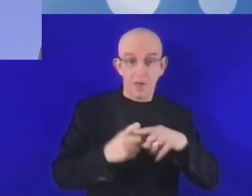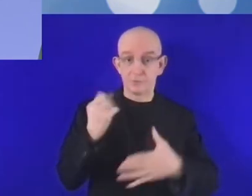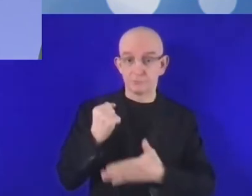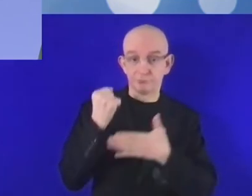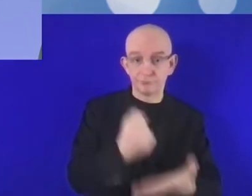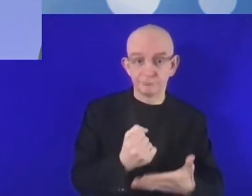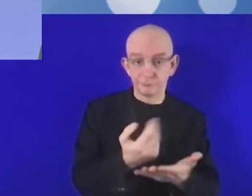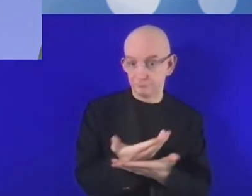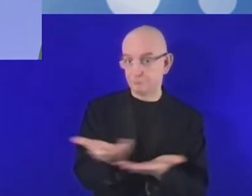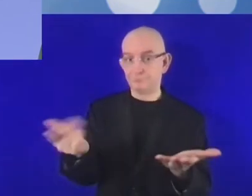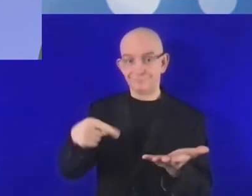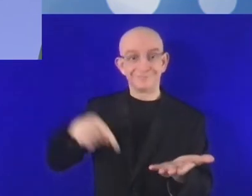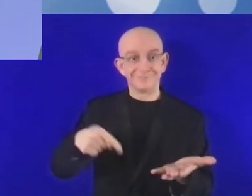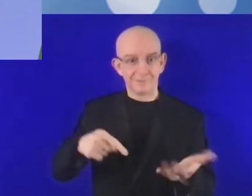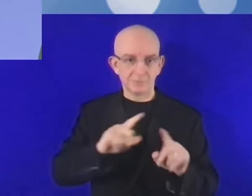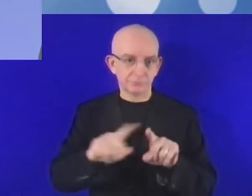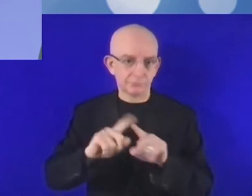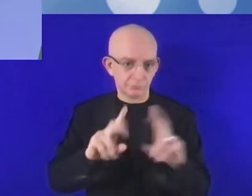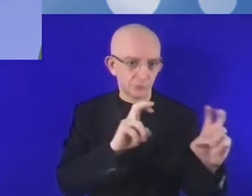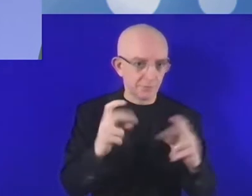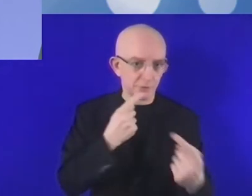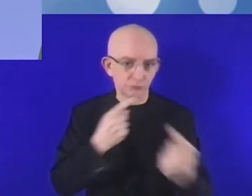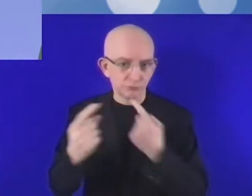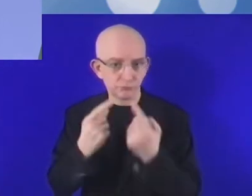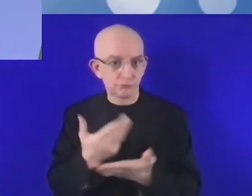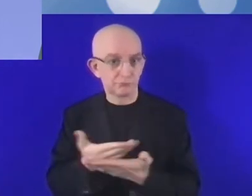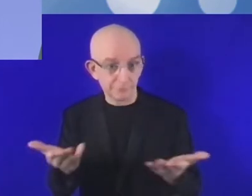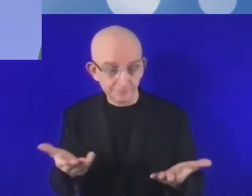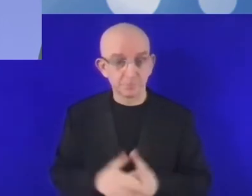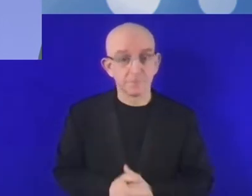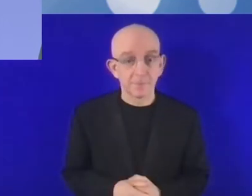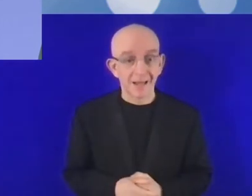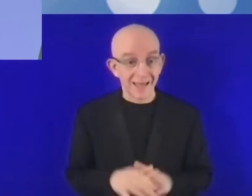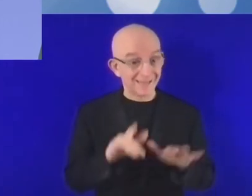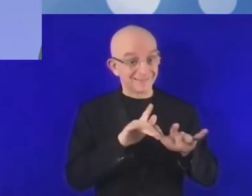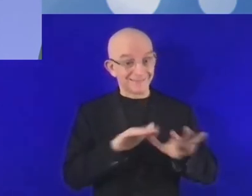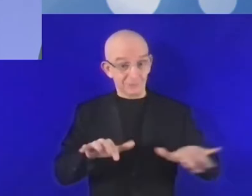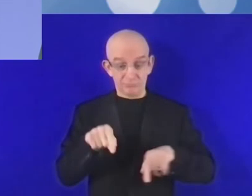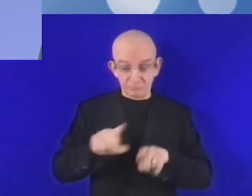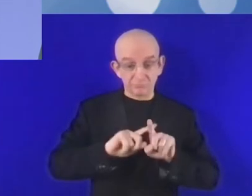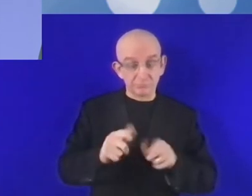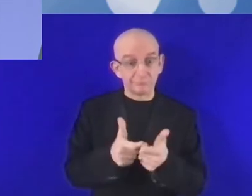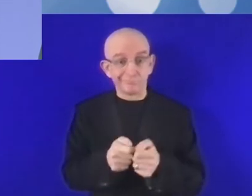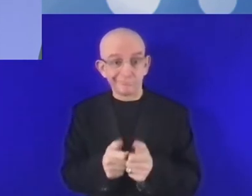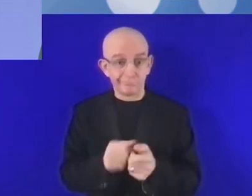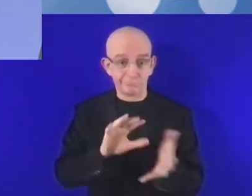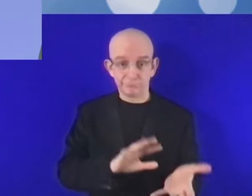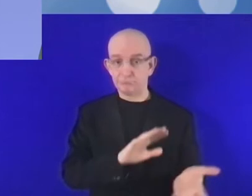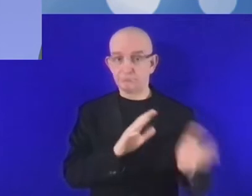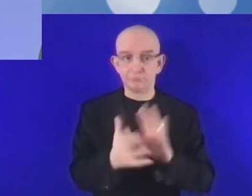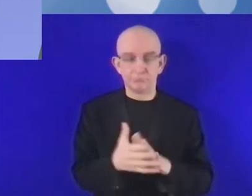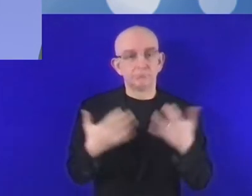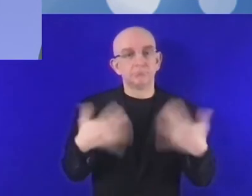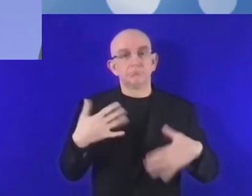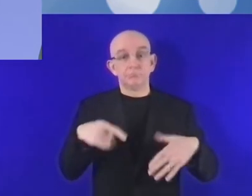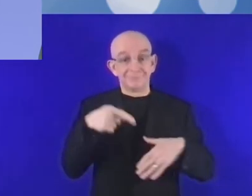potential for human development and economic growth but it's not free of challenges the current pandemic has changed a